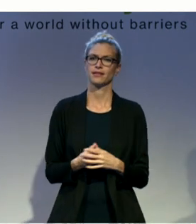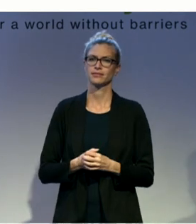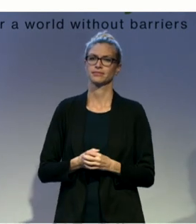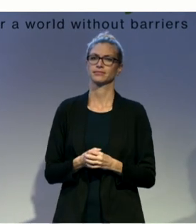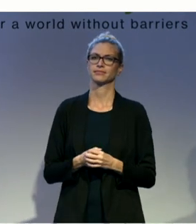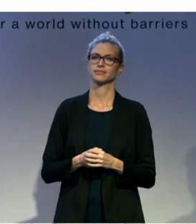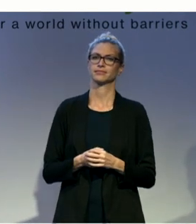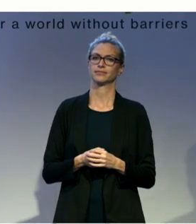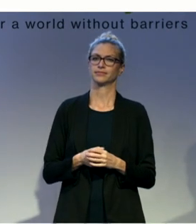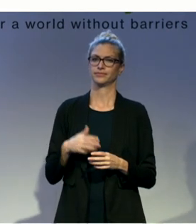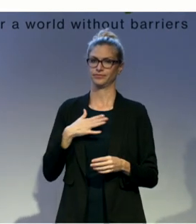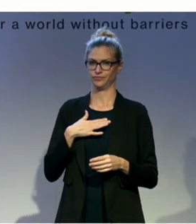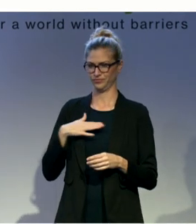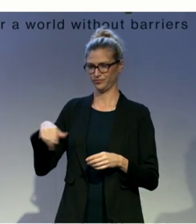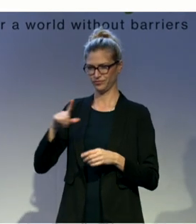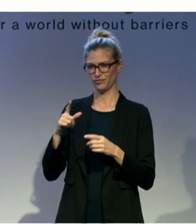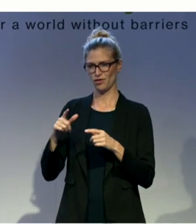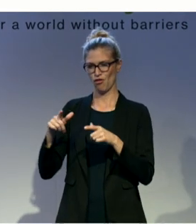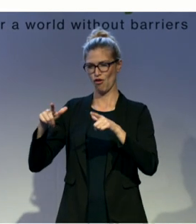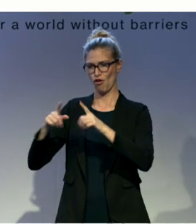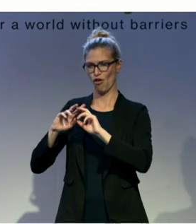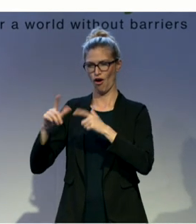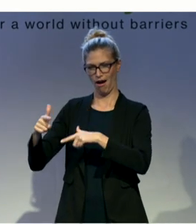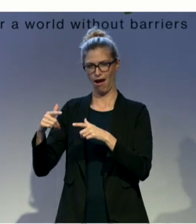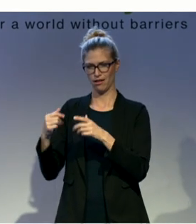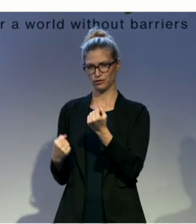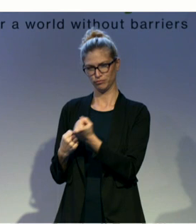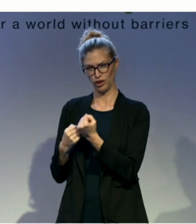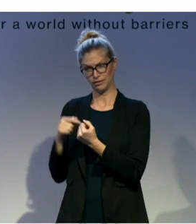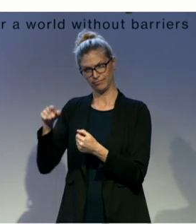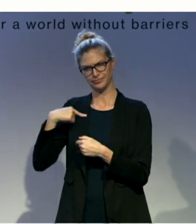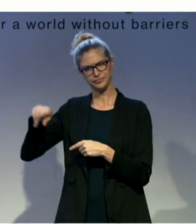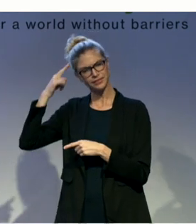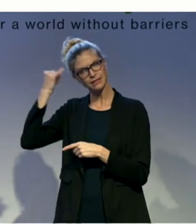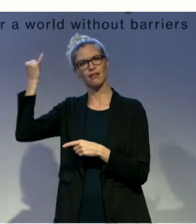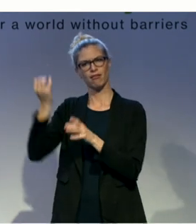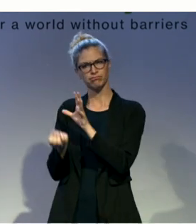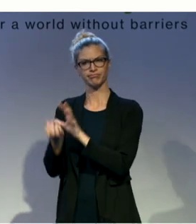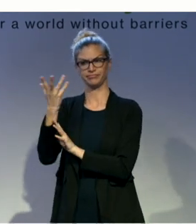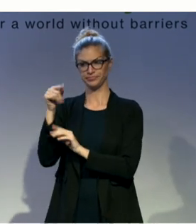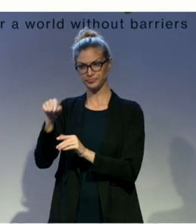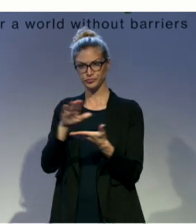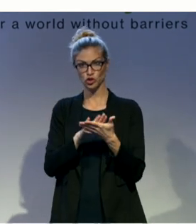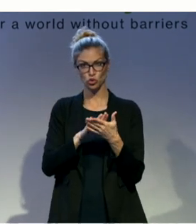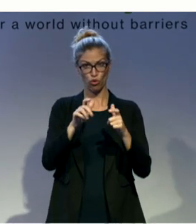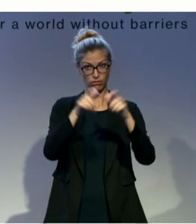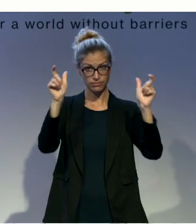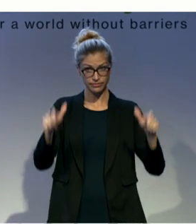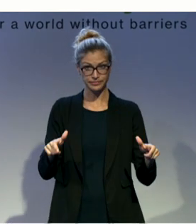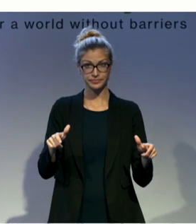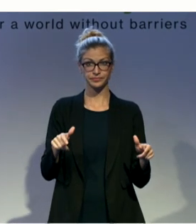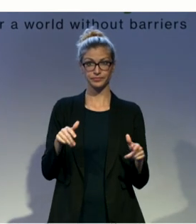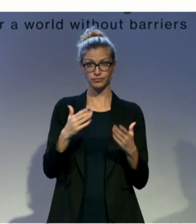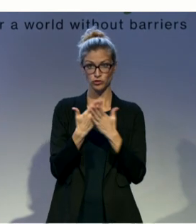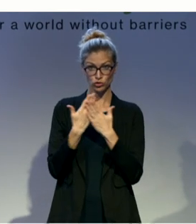local support services that provide support in various segments of life: education, and rehabilitation, but also during free time